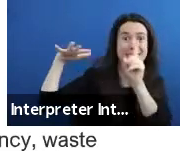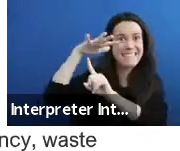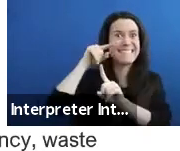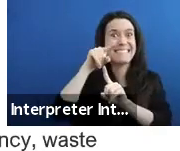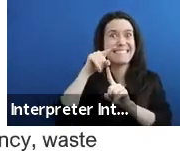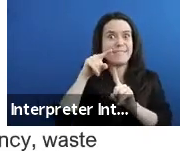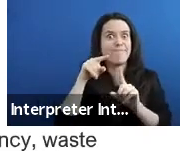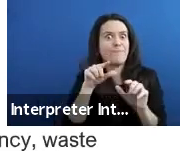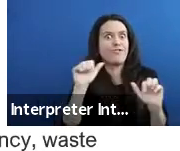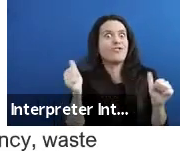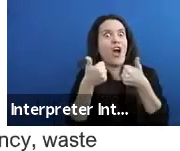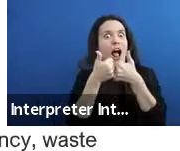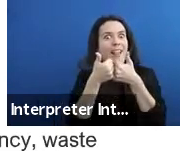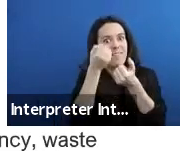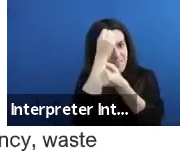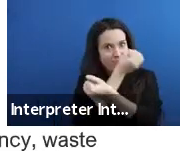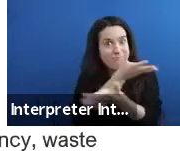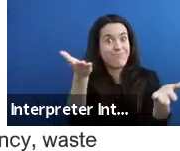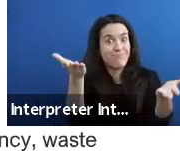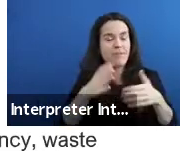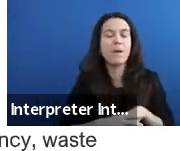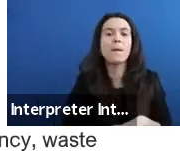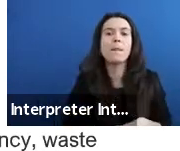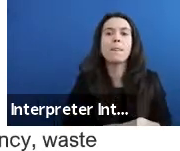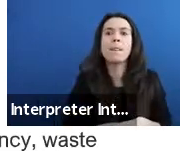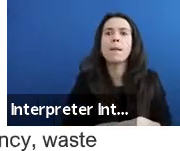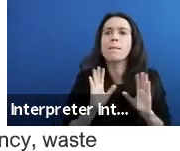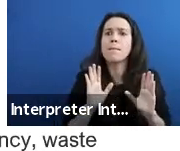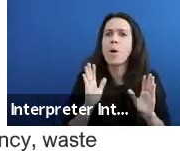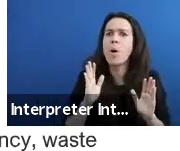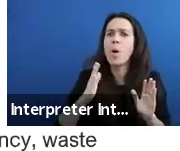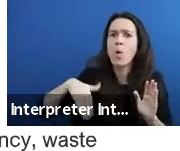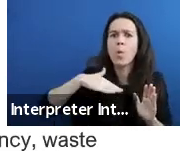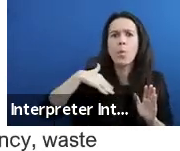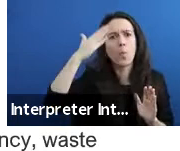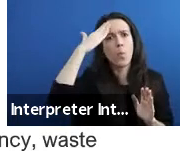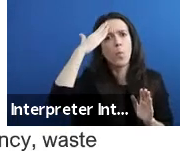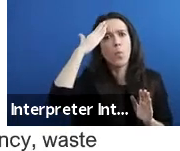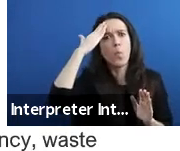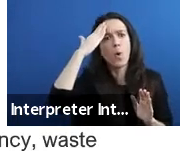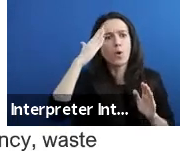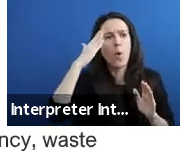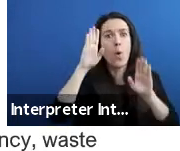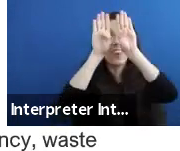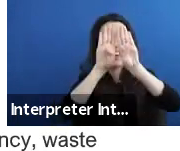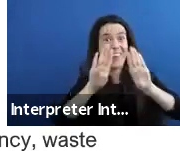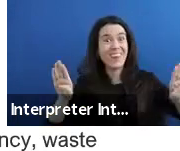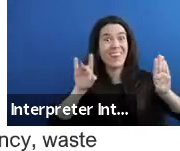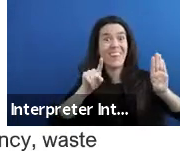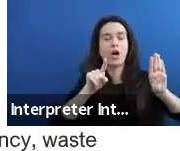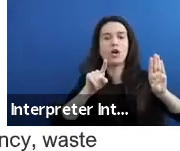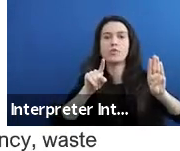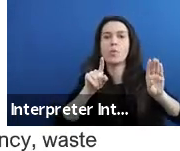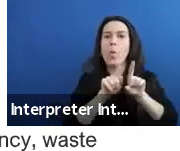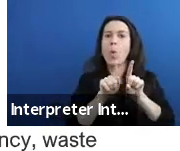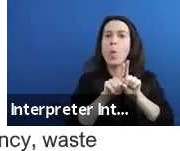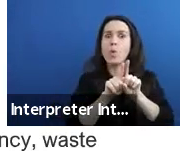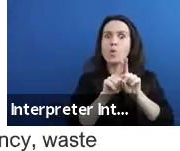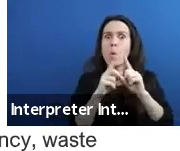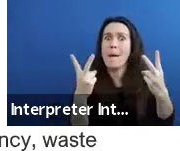challenge. But of course, we know that theaters have quite an important environmental footprint.